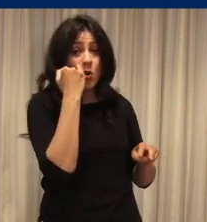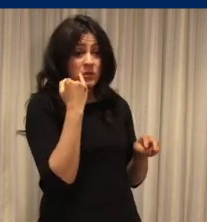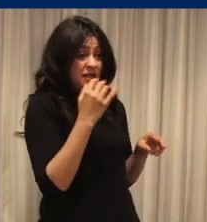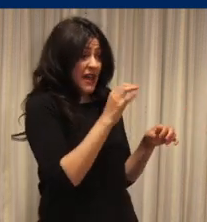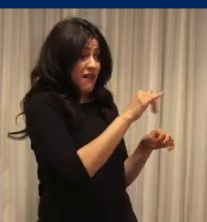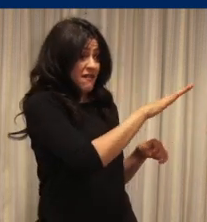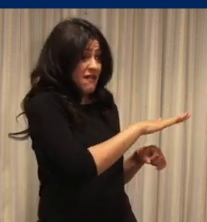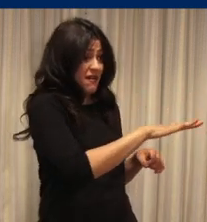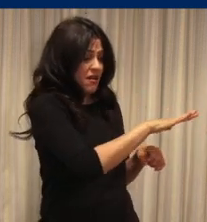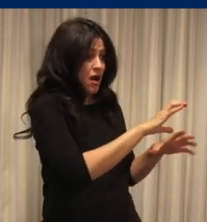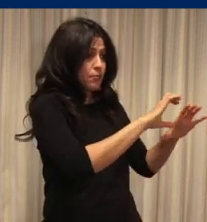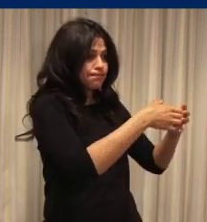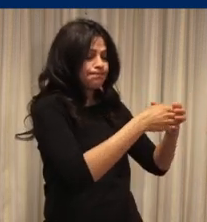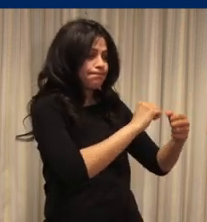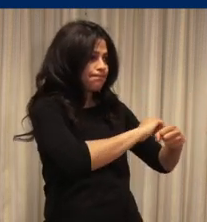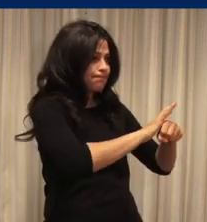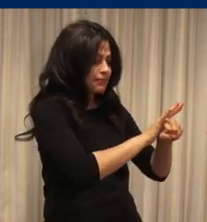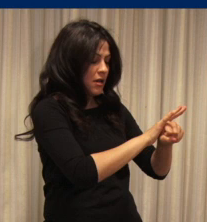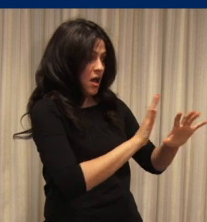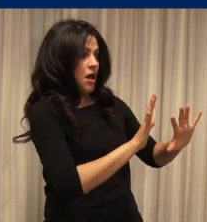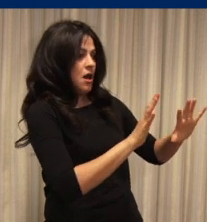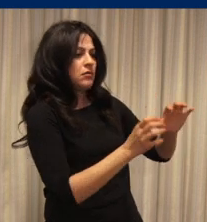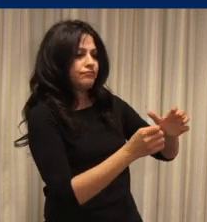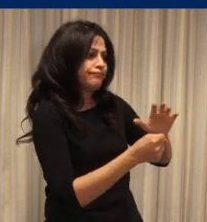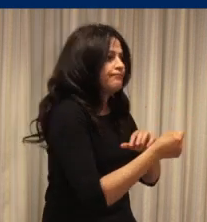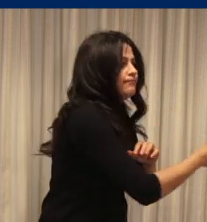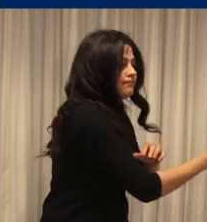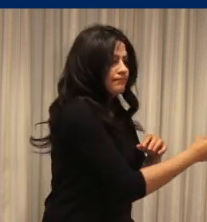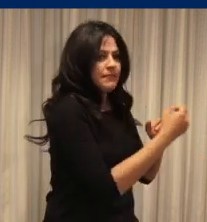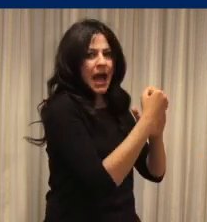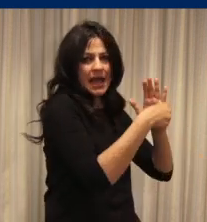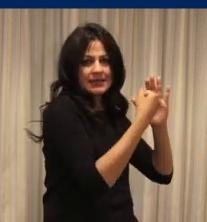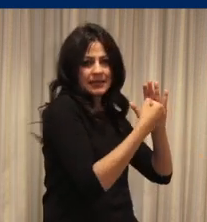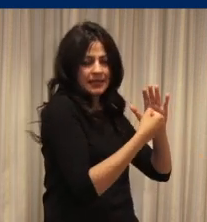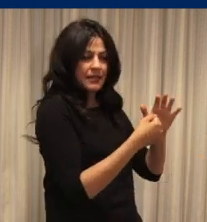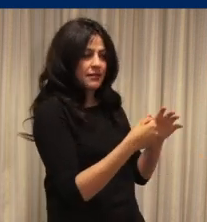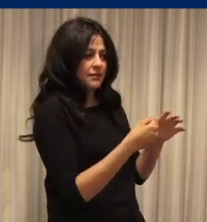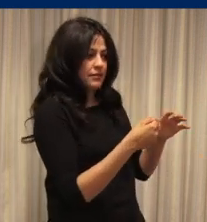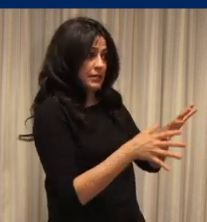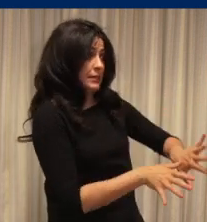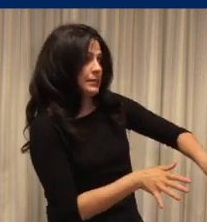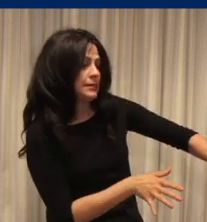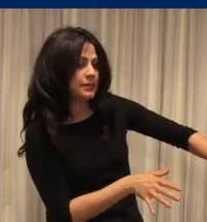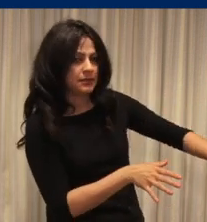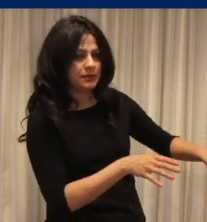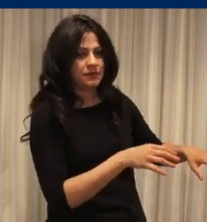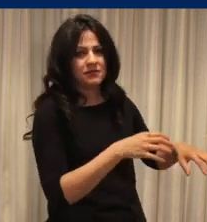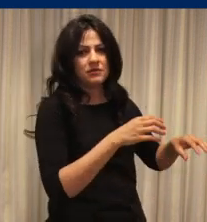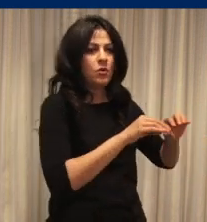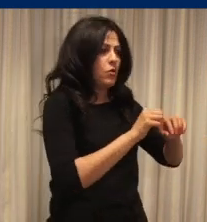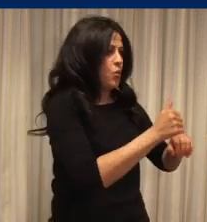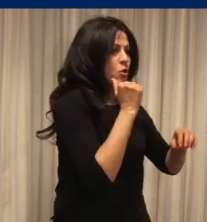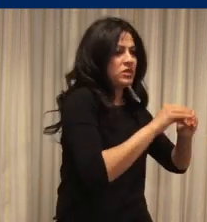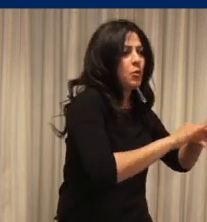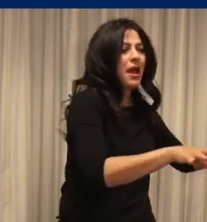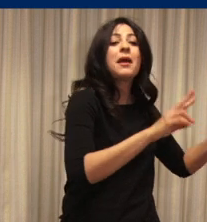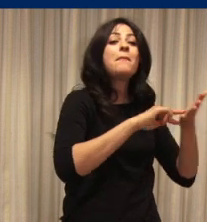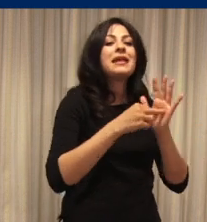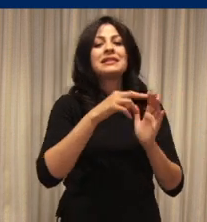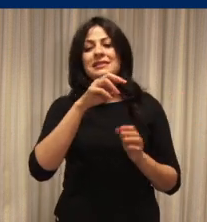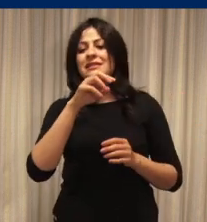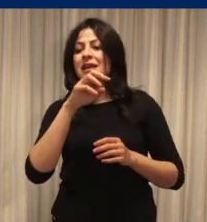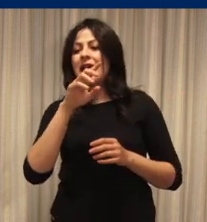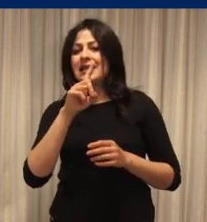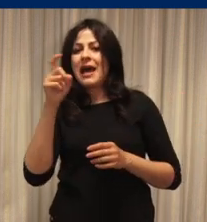small reemergence of COVID as we begin to open things up slowly and carefully. So that's about diagnostic testing capacity